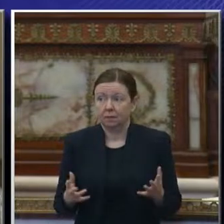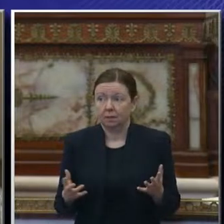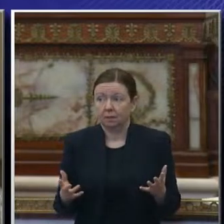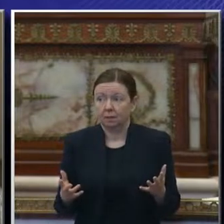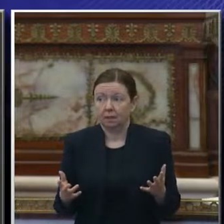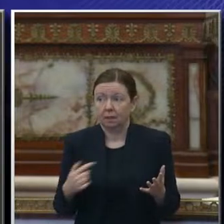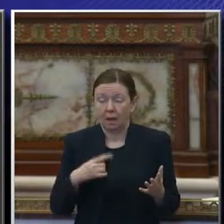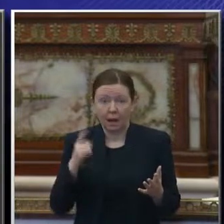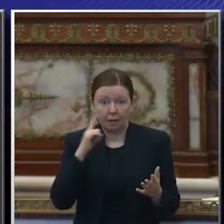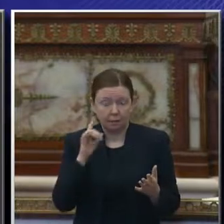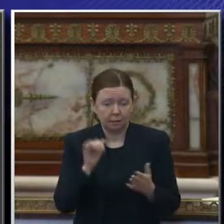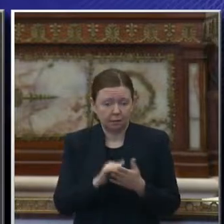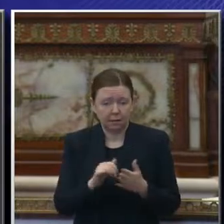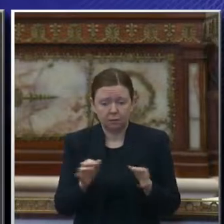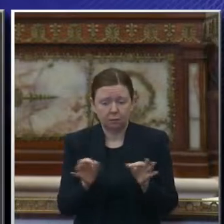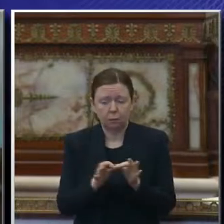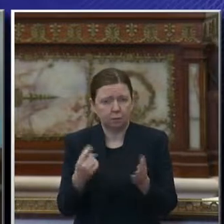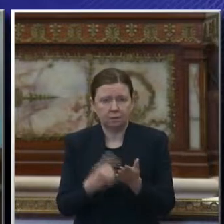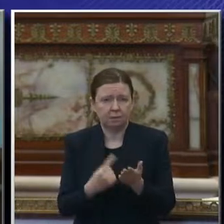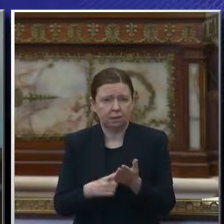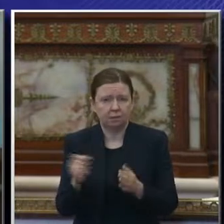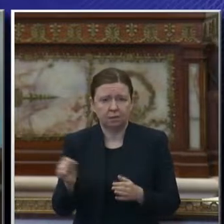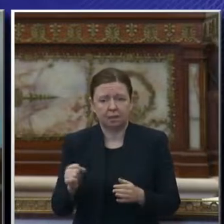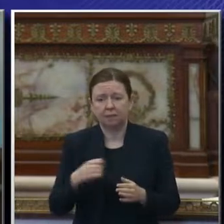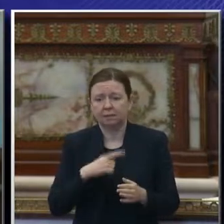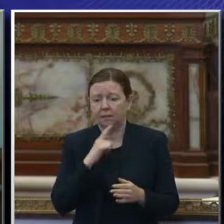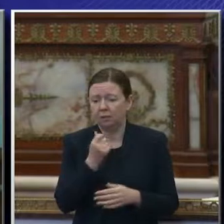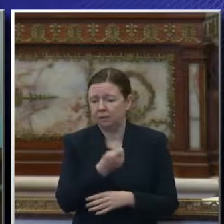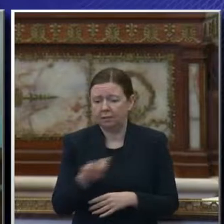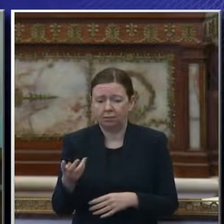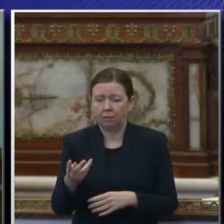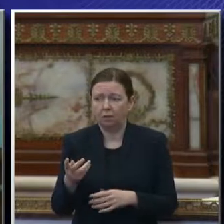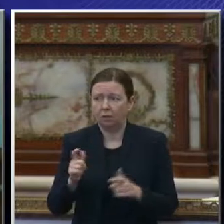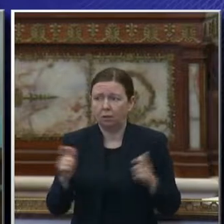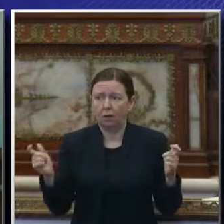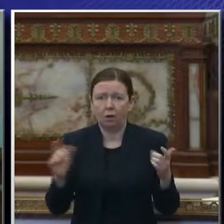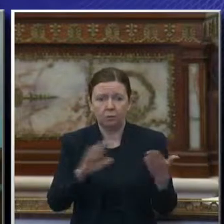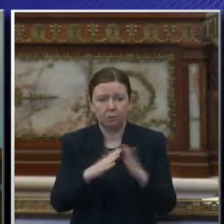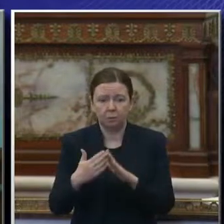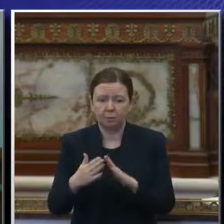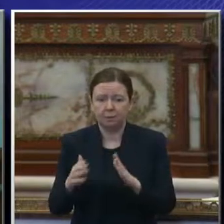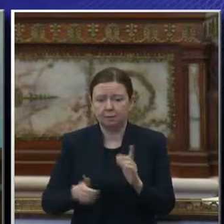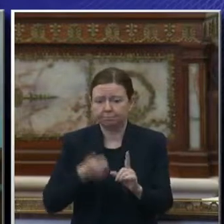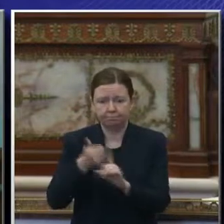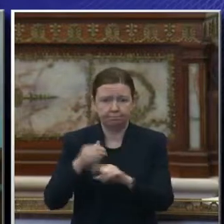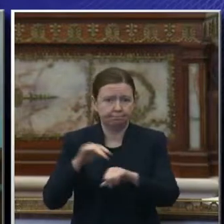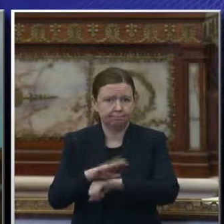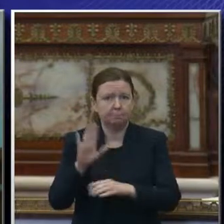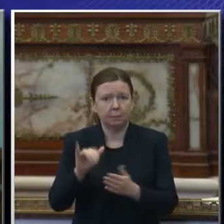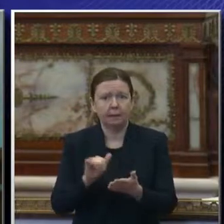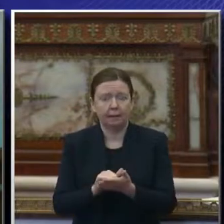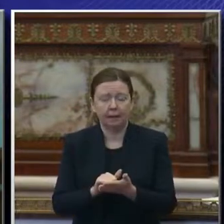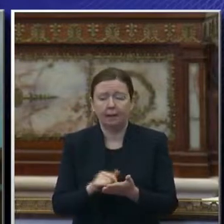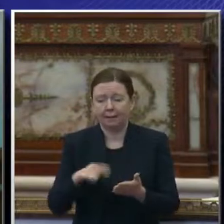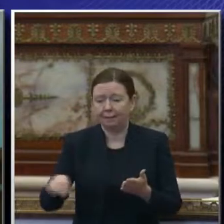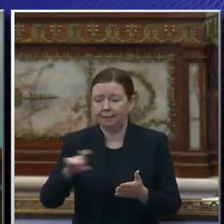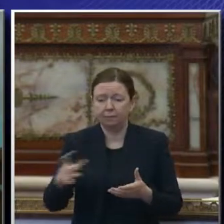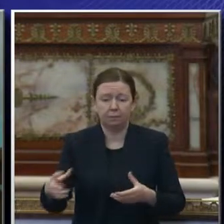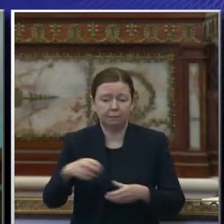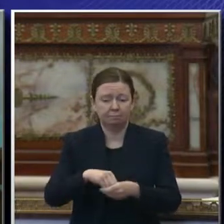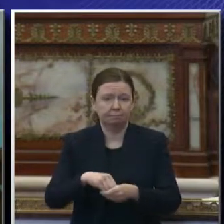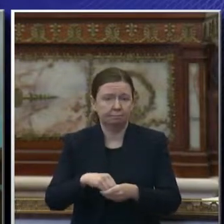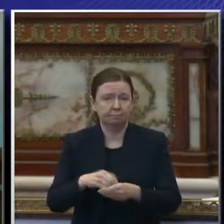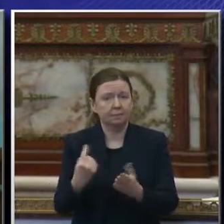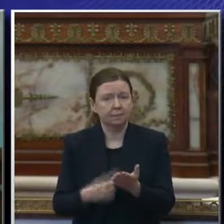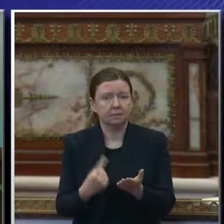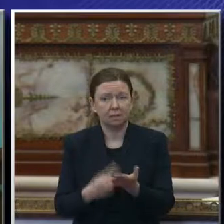I think that that's absolutely worth the discussion. I mean, there are several large communities that are impacted by this, and they should be part of the discussion